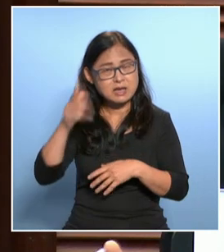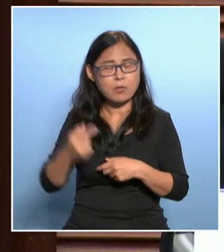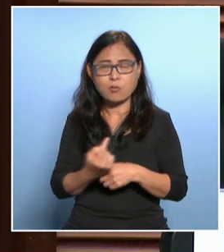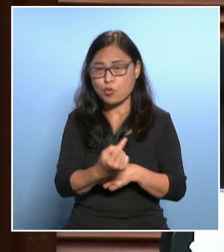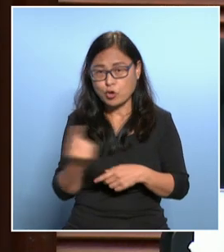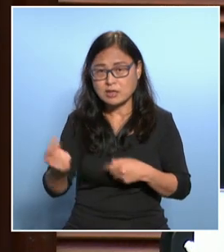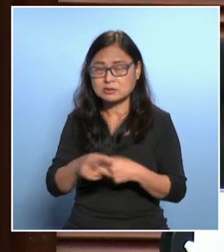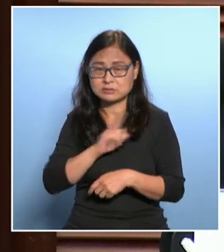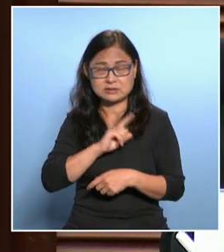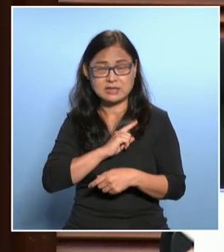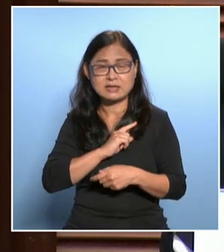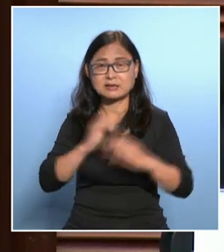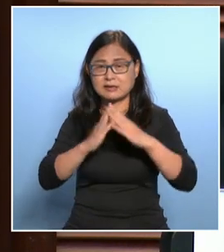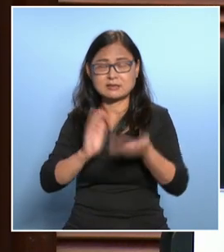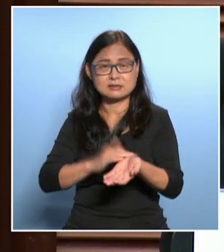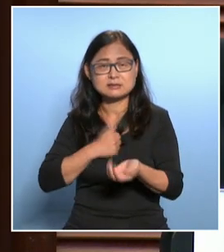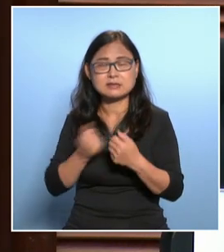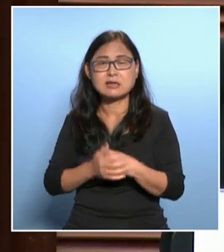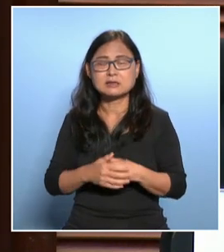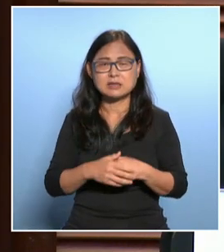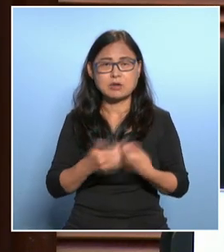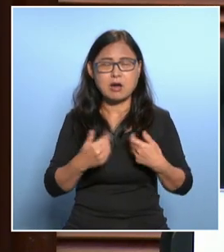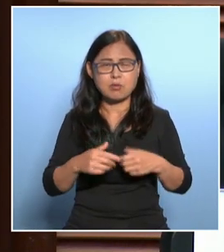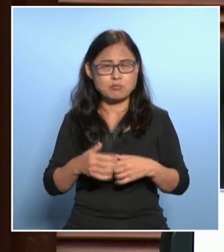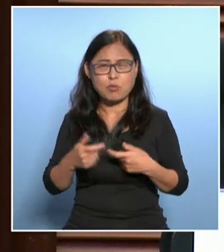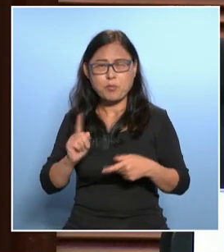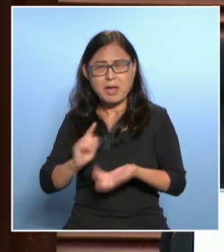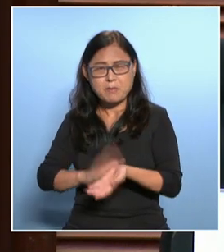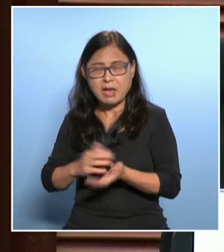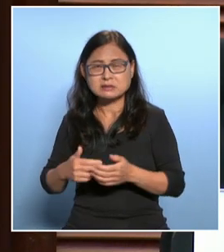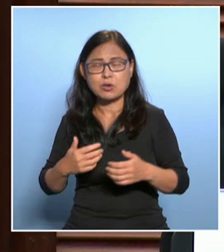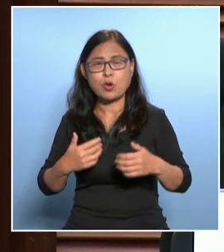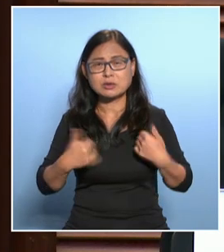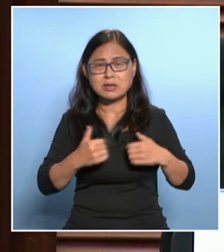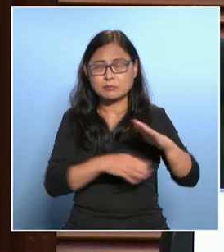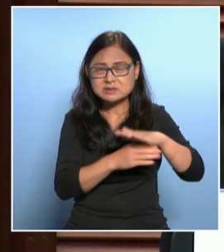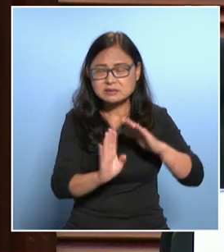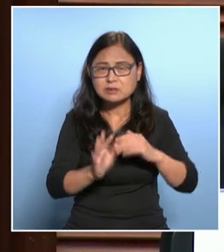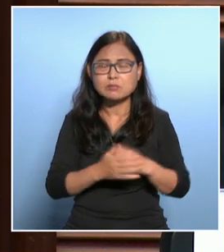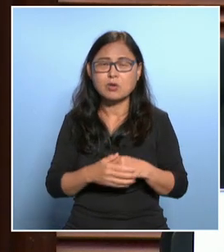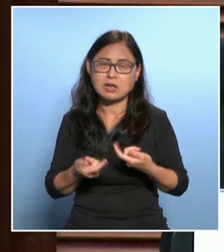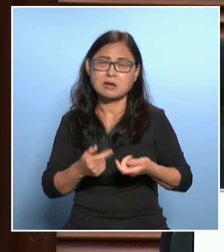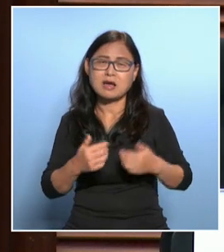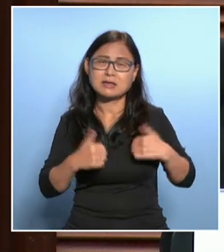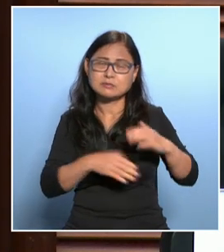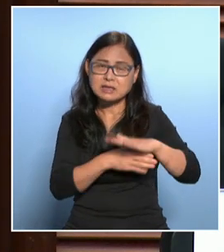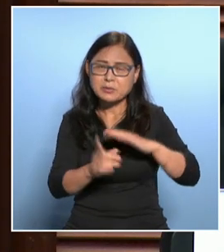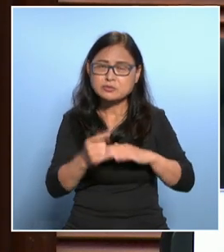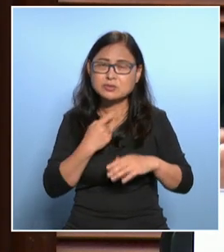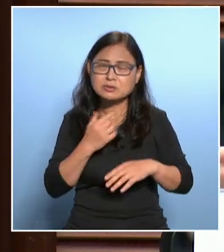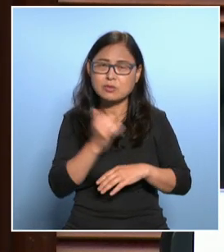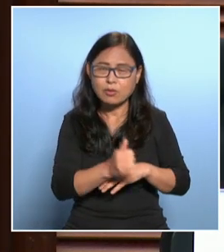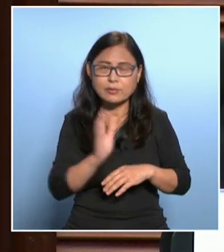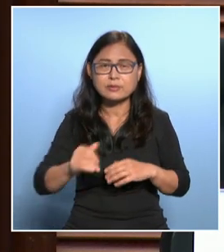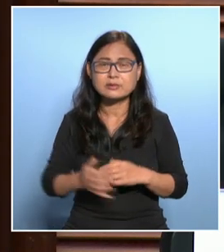attending family doctors. That is why in the primary healthcare blueprint, we want to promote this idea of going to